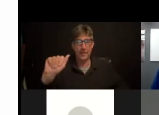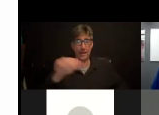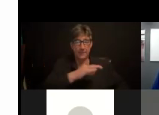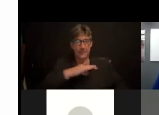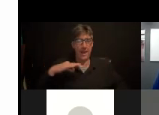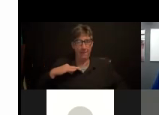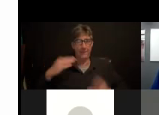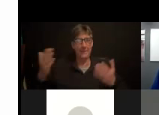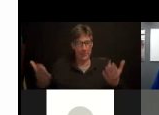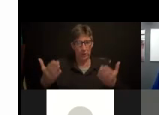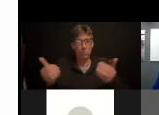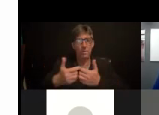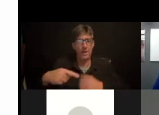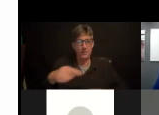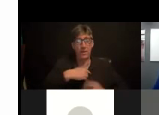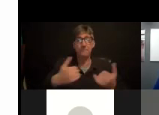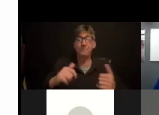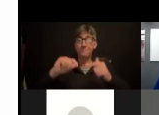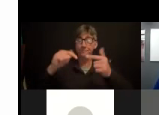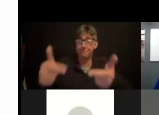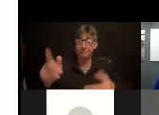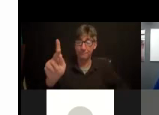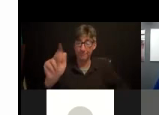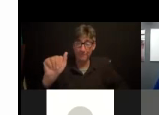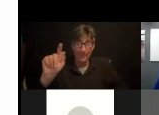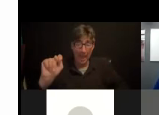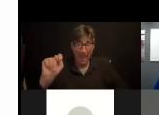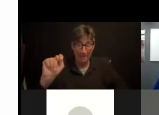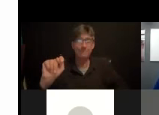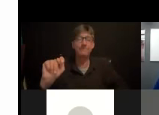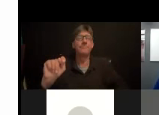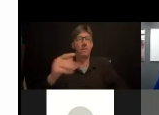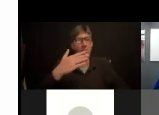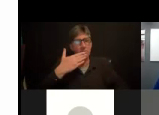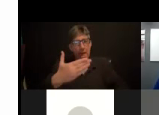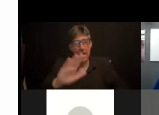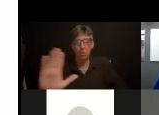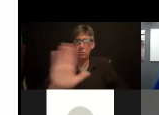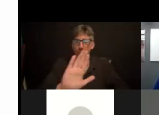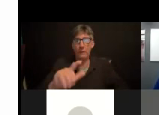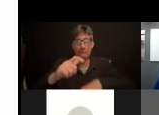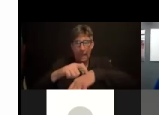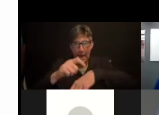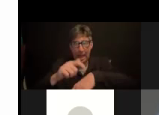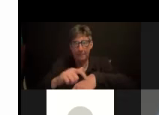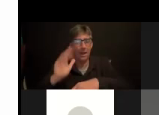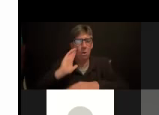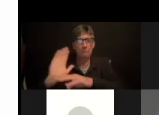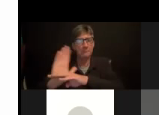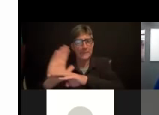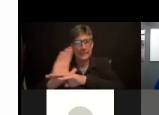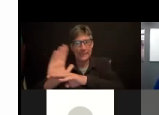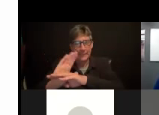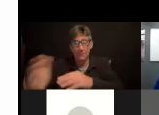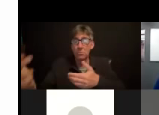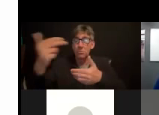Kat? Great, thanks Angel. And thank you all for taking time out of your busy days to be here and be a part of this. I